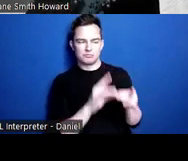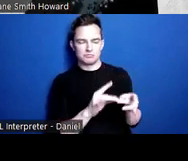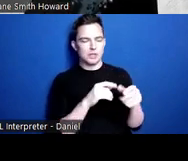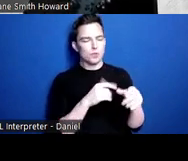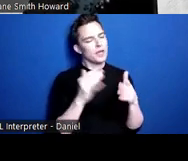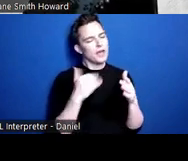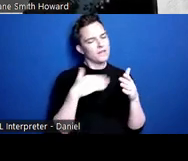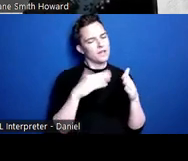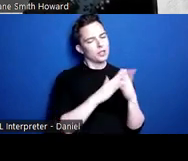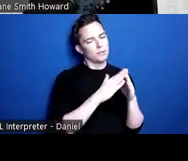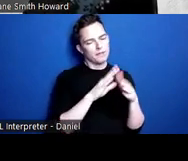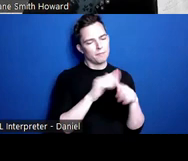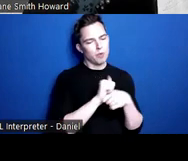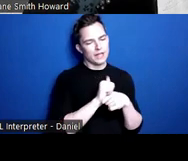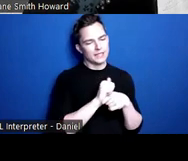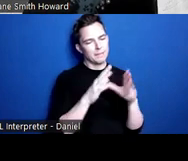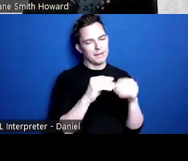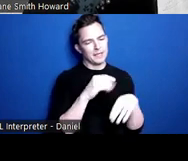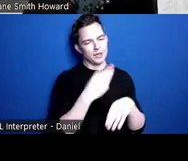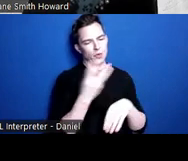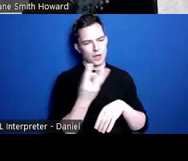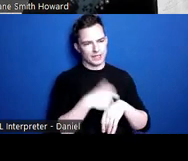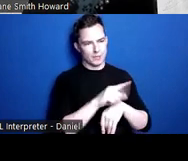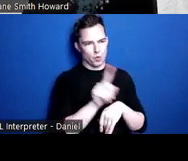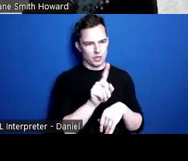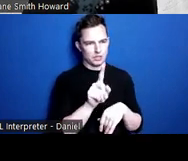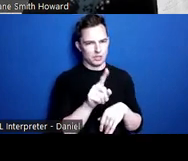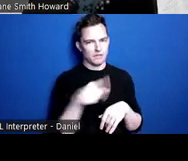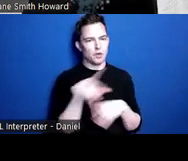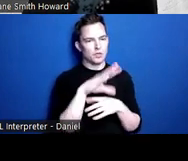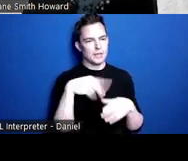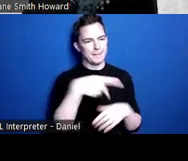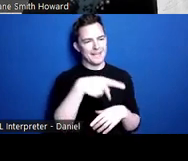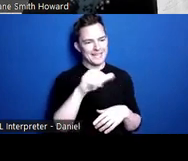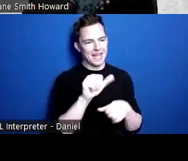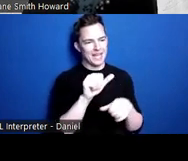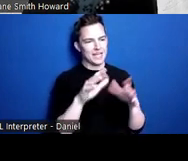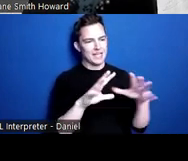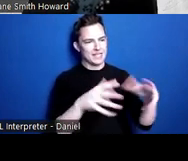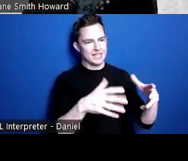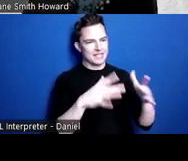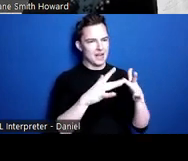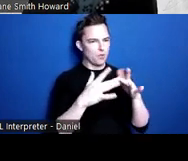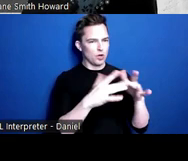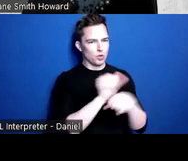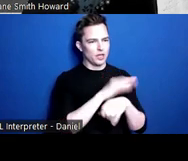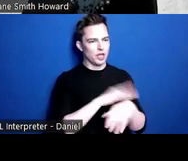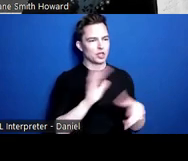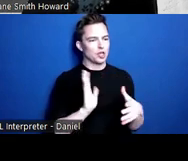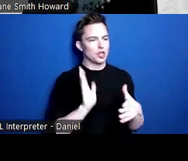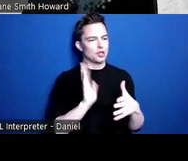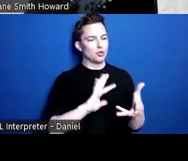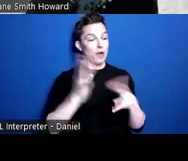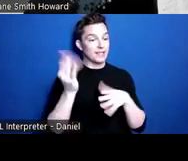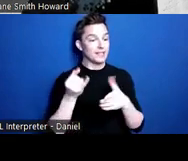of practice meeting on Wednesday at 1 o'clock for folks in the PNA network working on crisis intervention issues. And